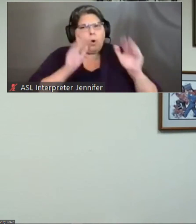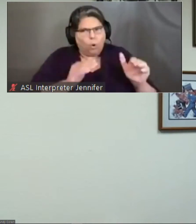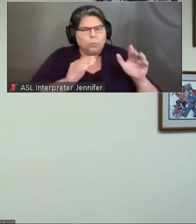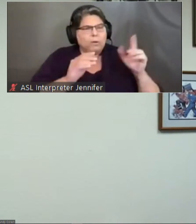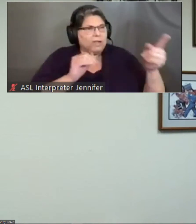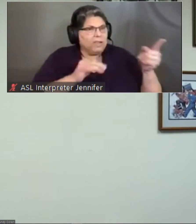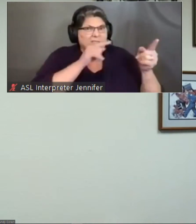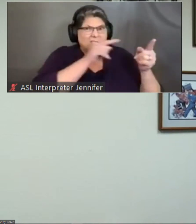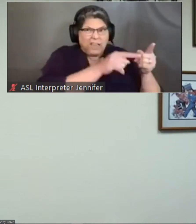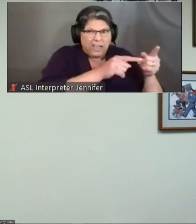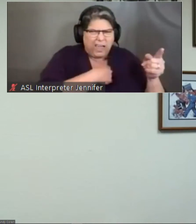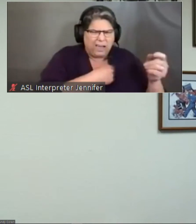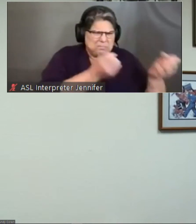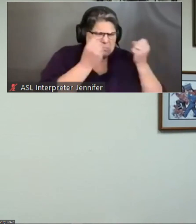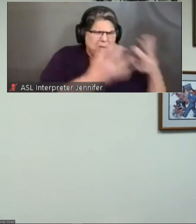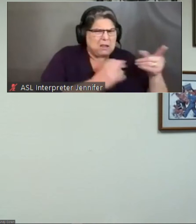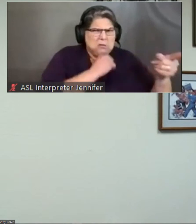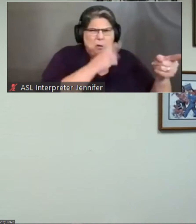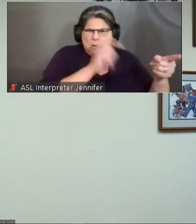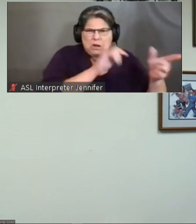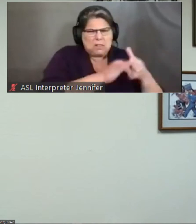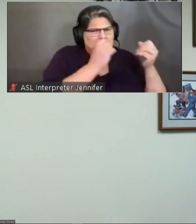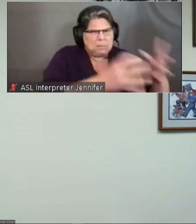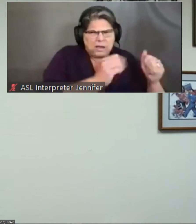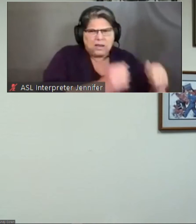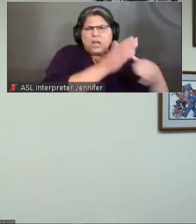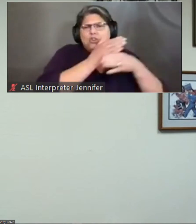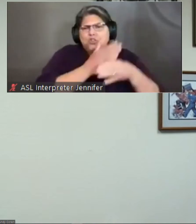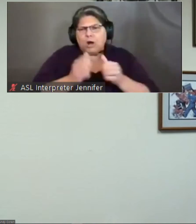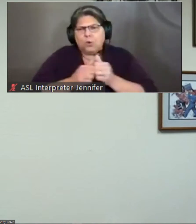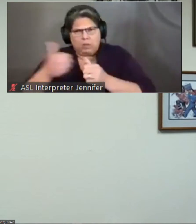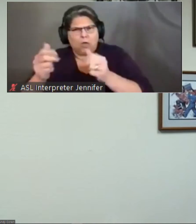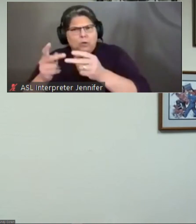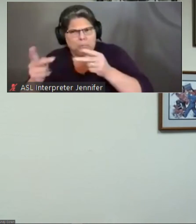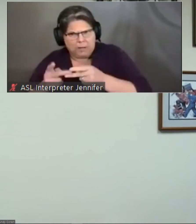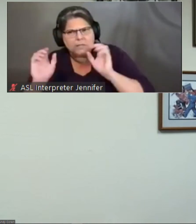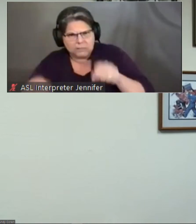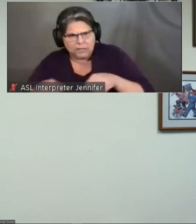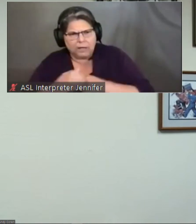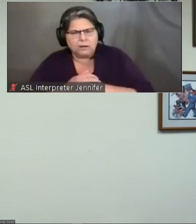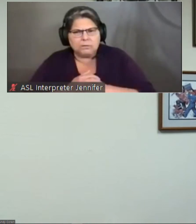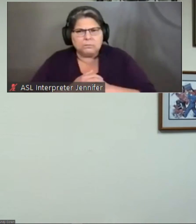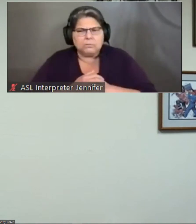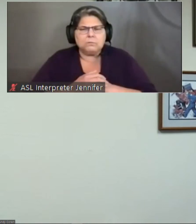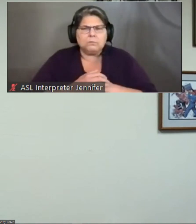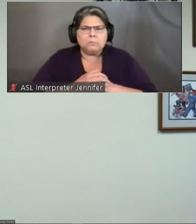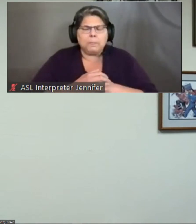if needed. The software updates are frequent and much more usable.